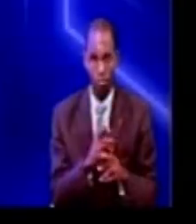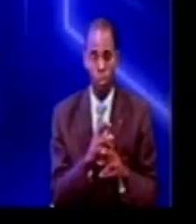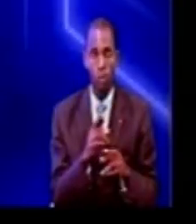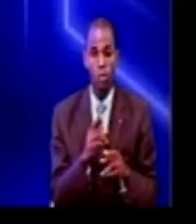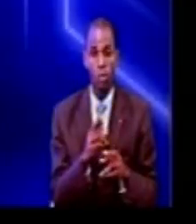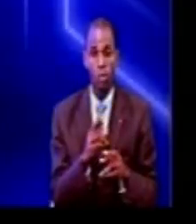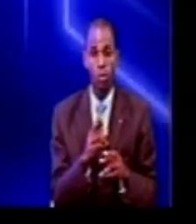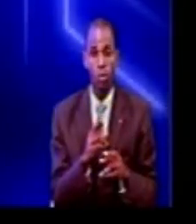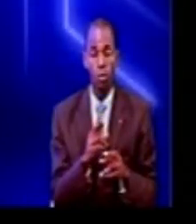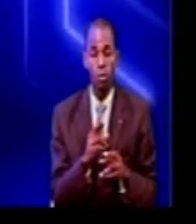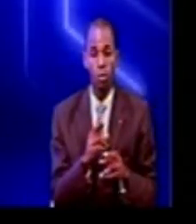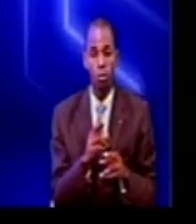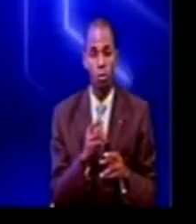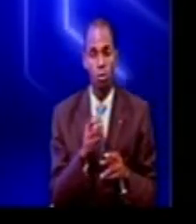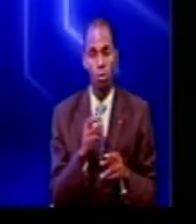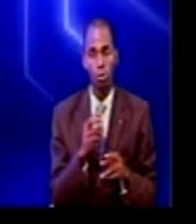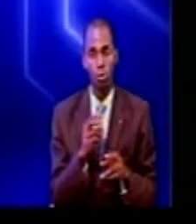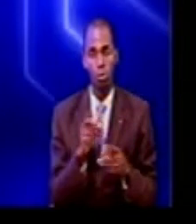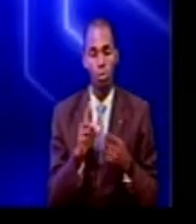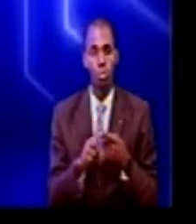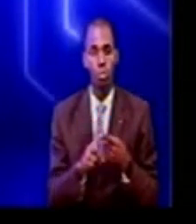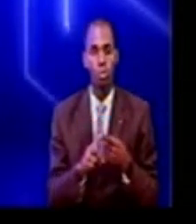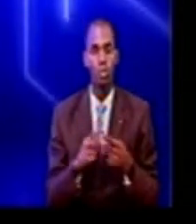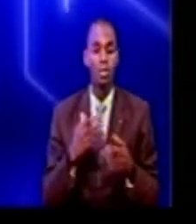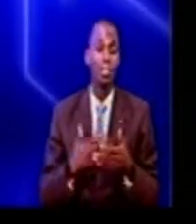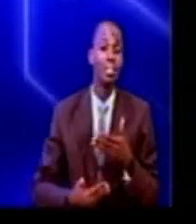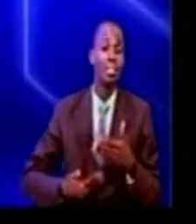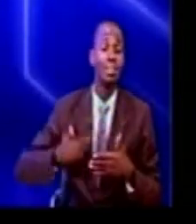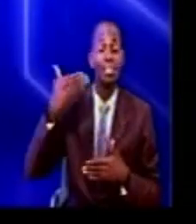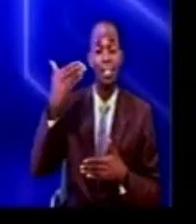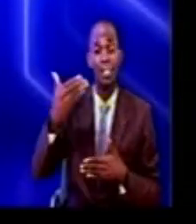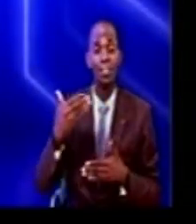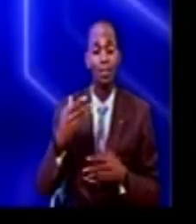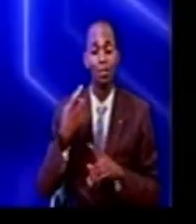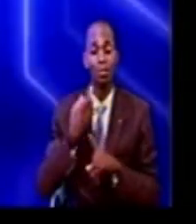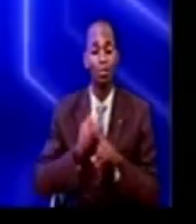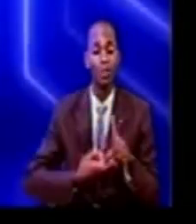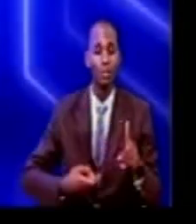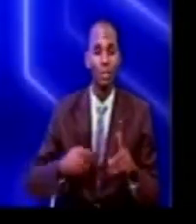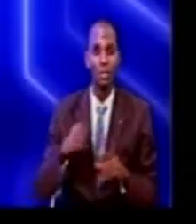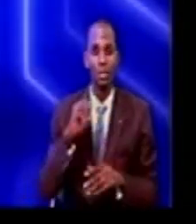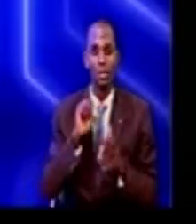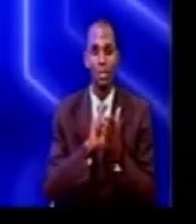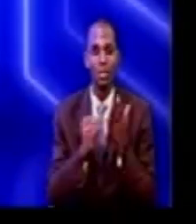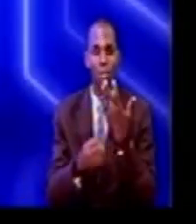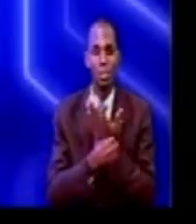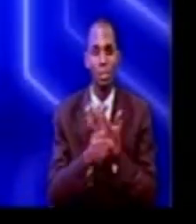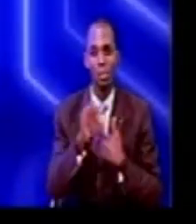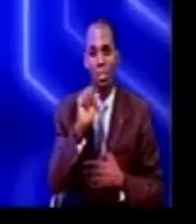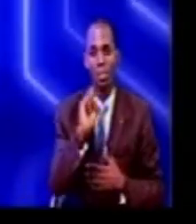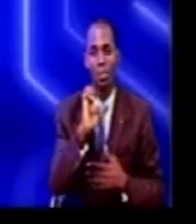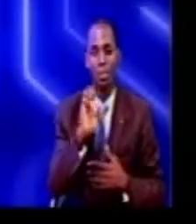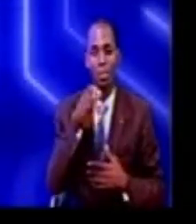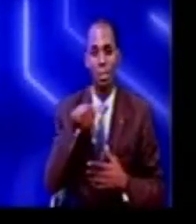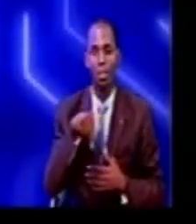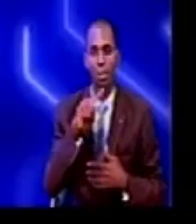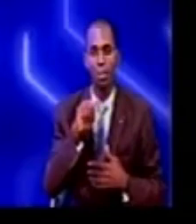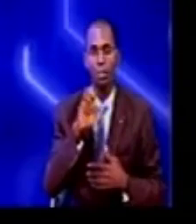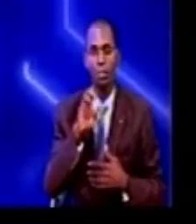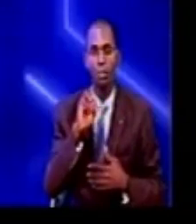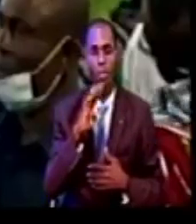And that's with regards to our next global crusade next